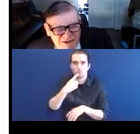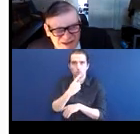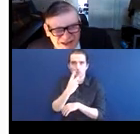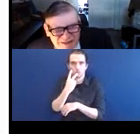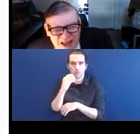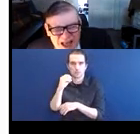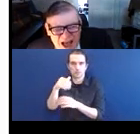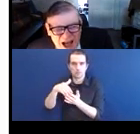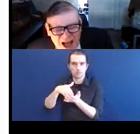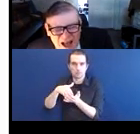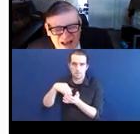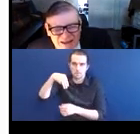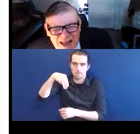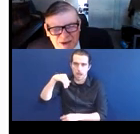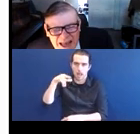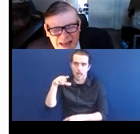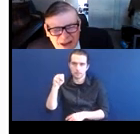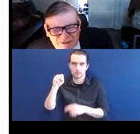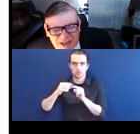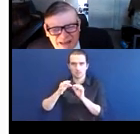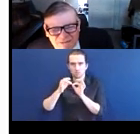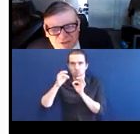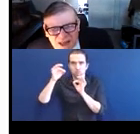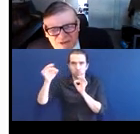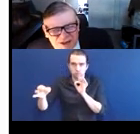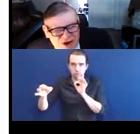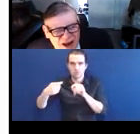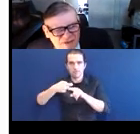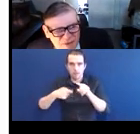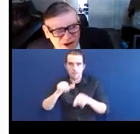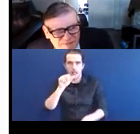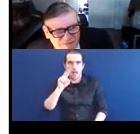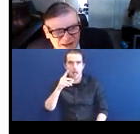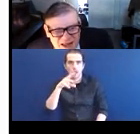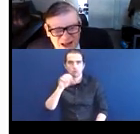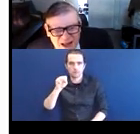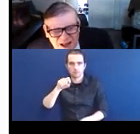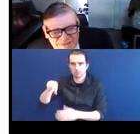their currency, and they were campaigning for that to be given to everybody.